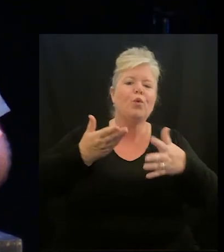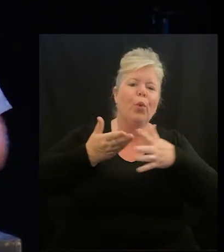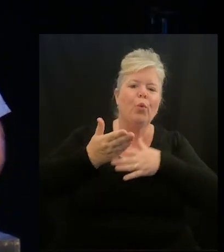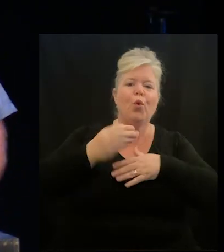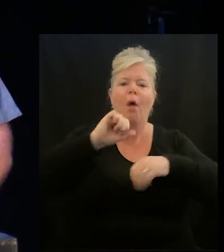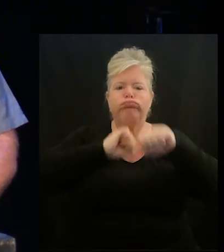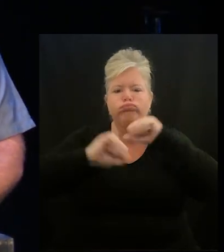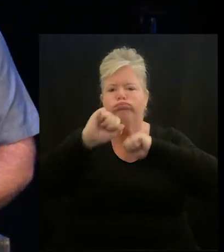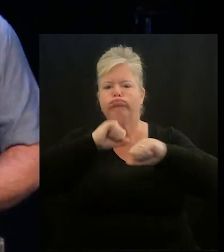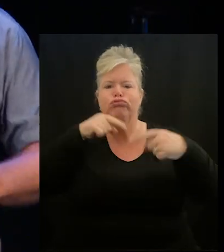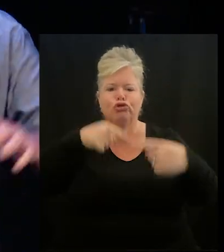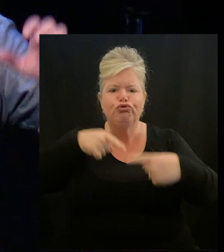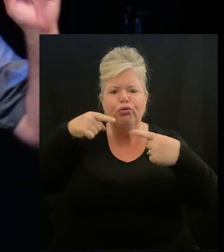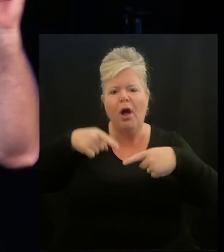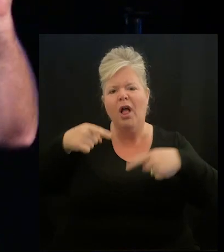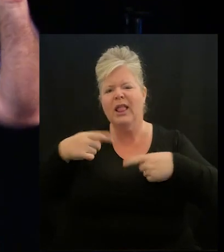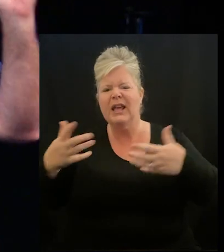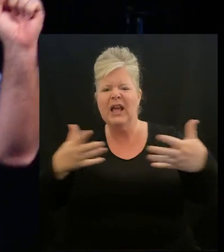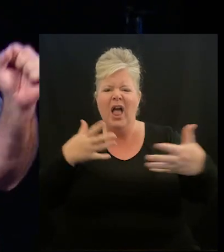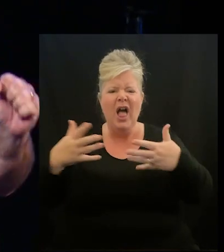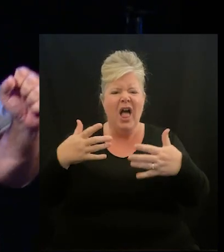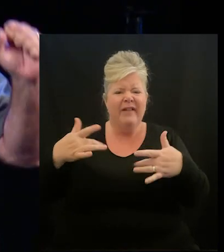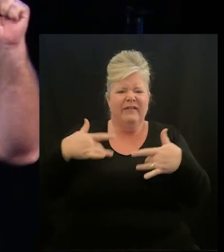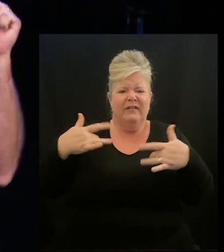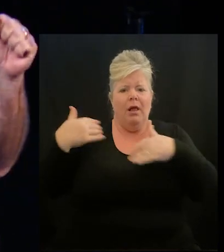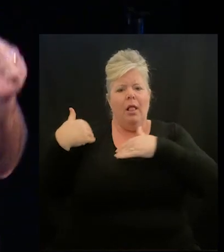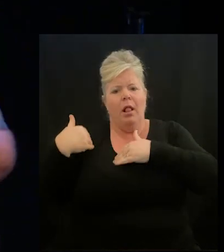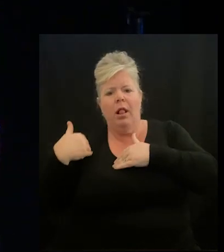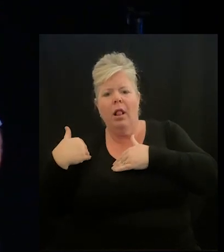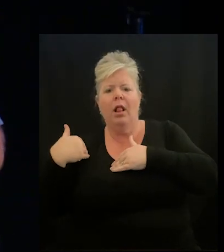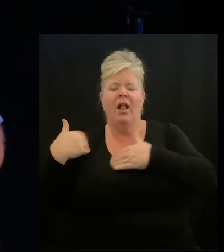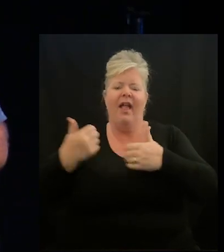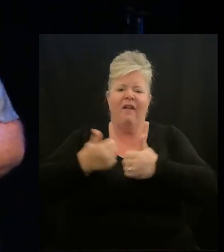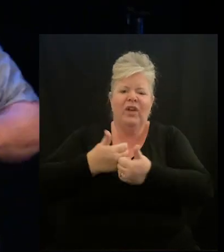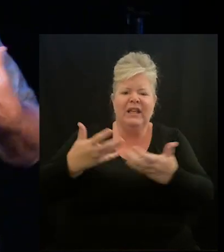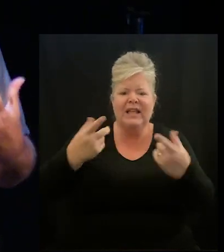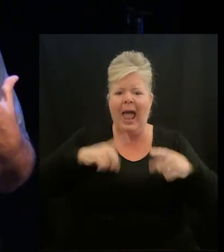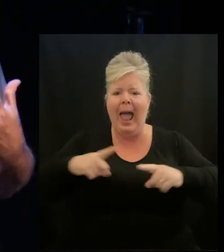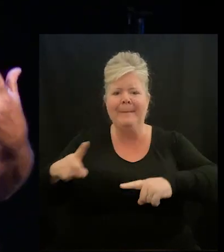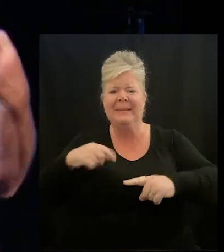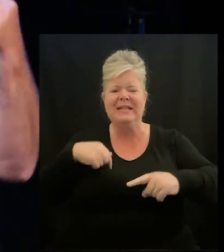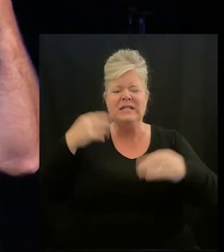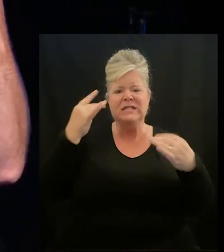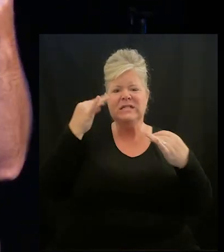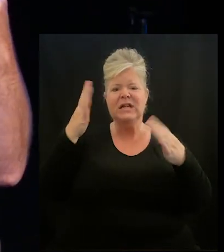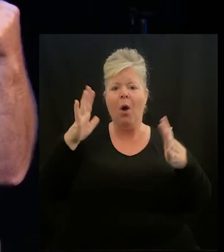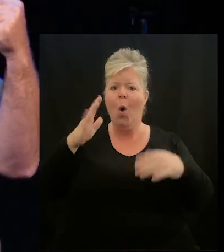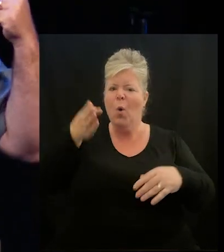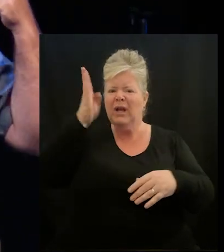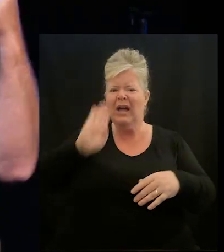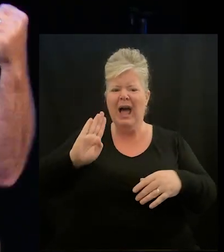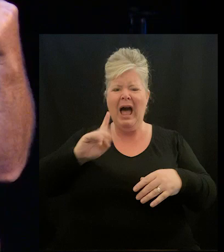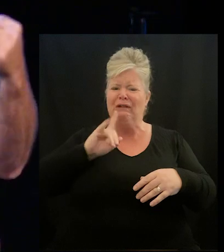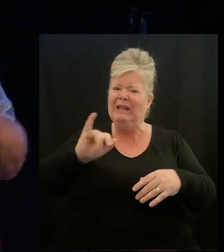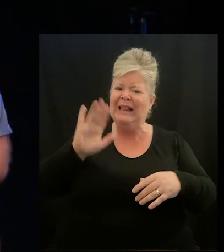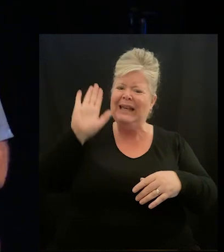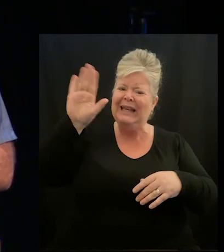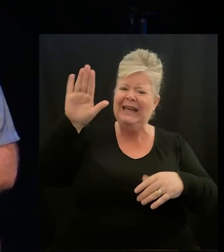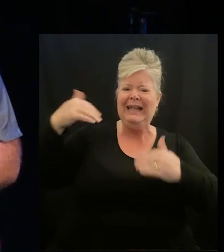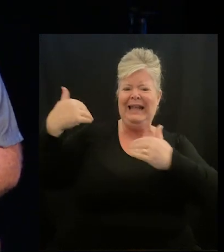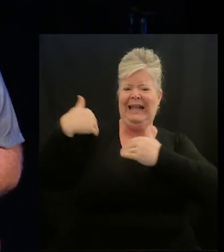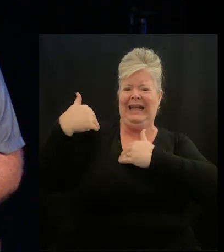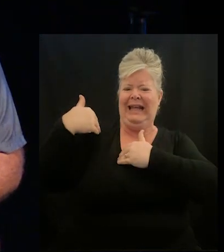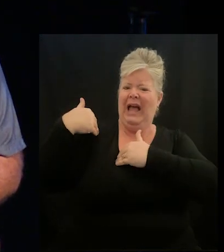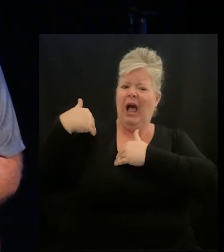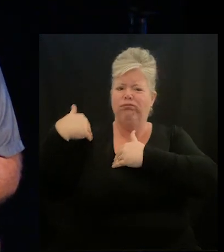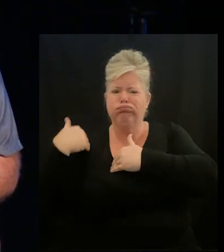difficult period of time, and we're carrying this load, and we're carrying this burden, and we think to ourselves, you know, God, this burden here is